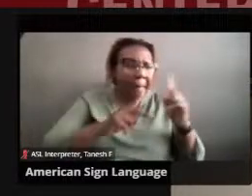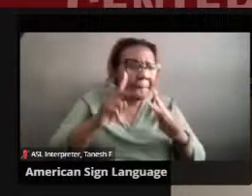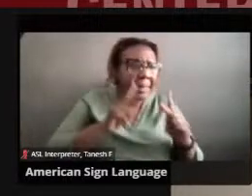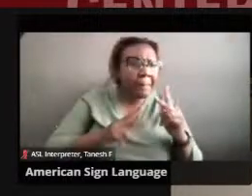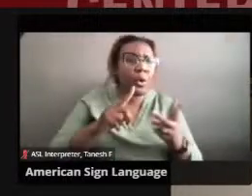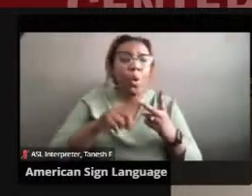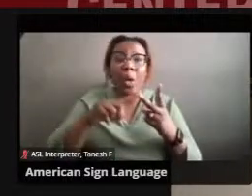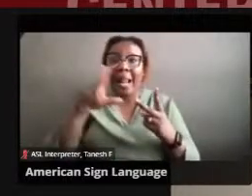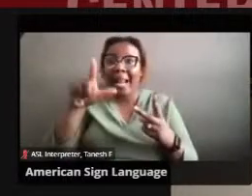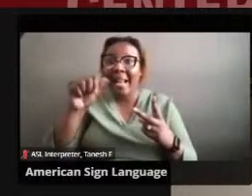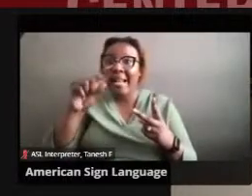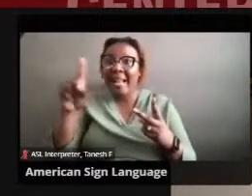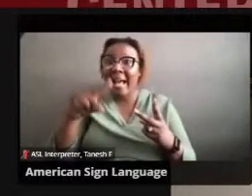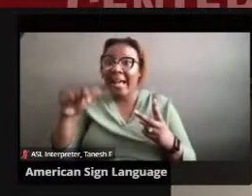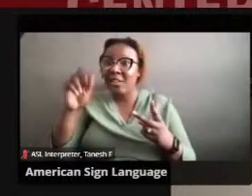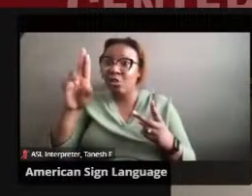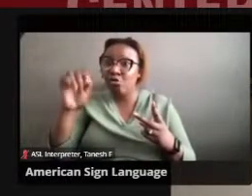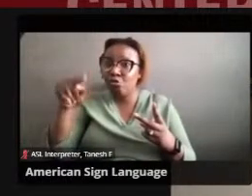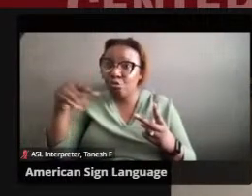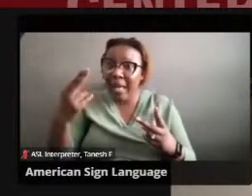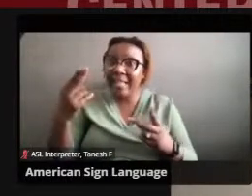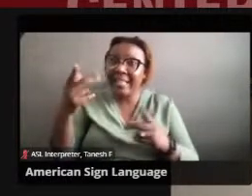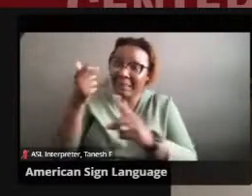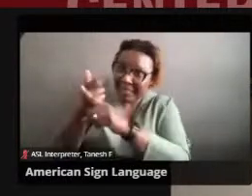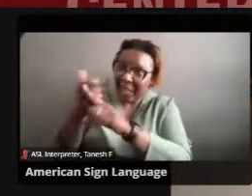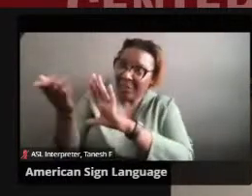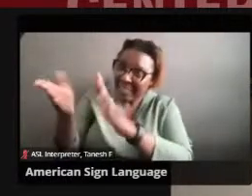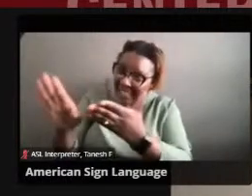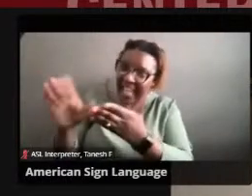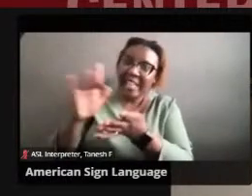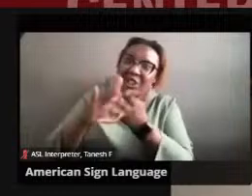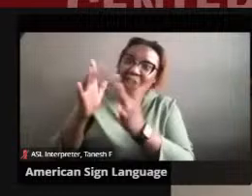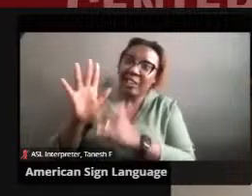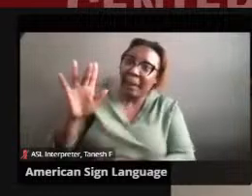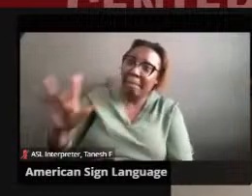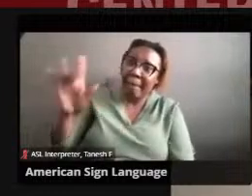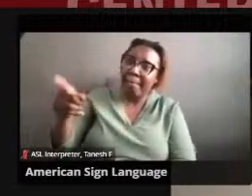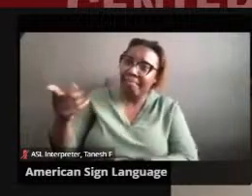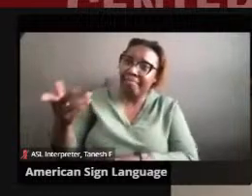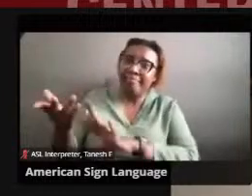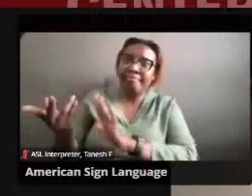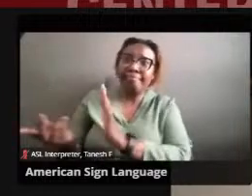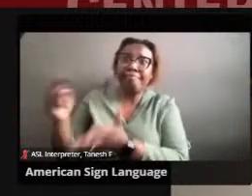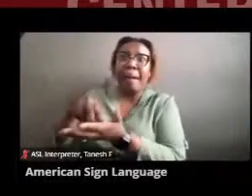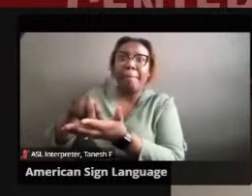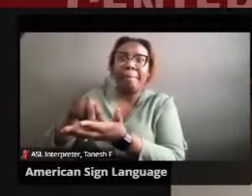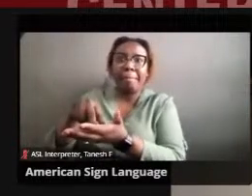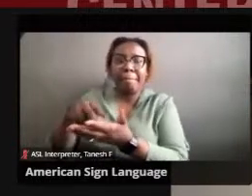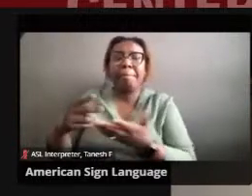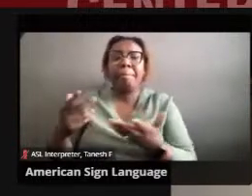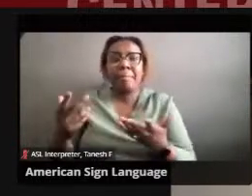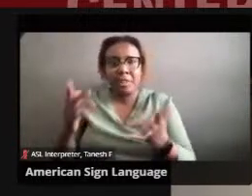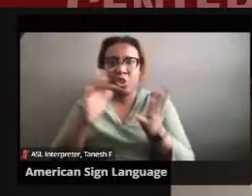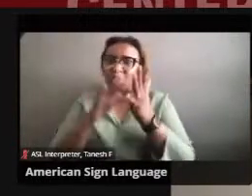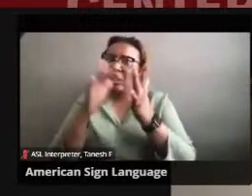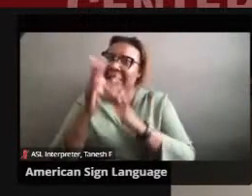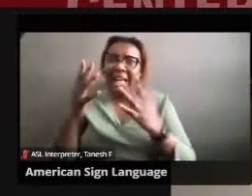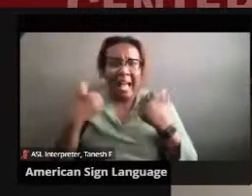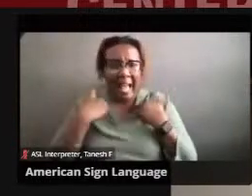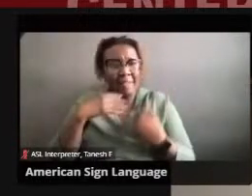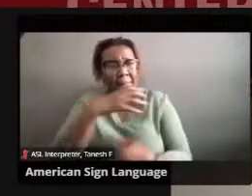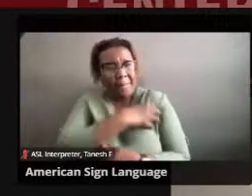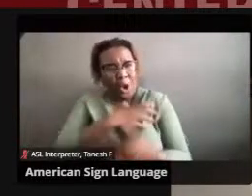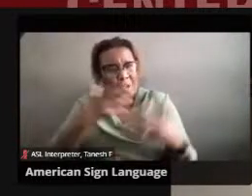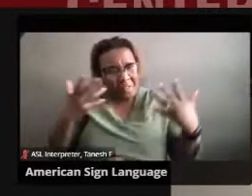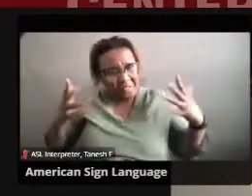bring justice to women who had been marginalized and cast aside. Jesus had power. And the